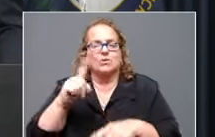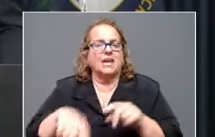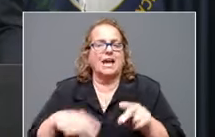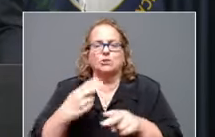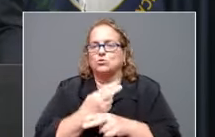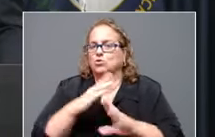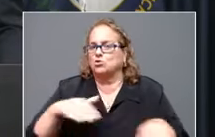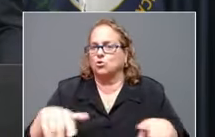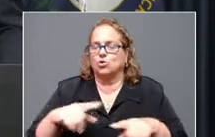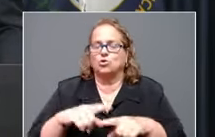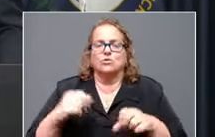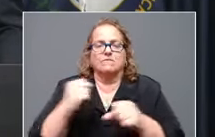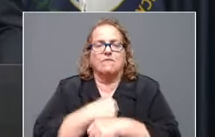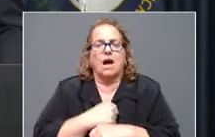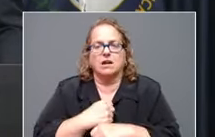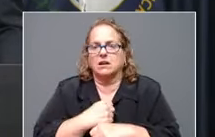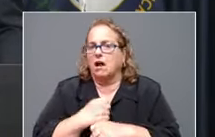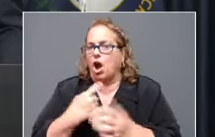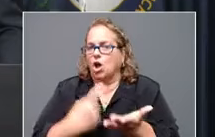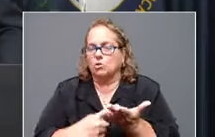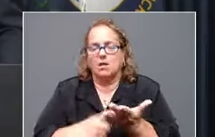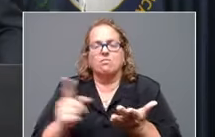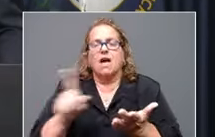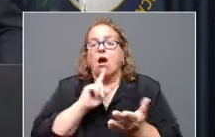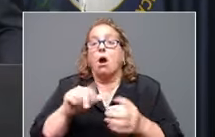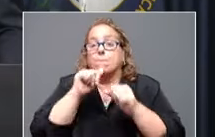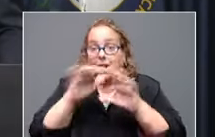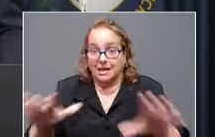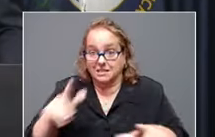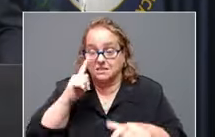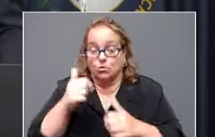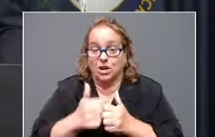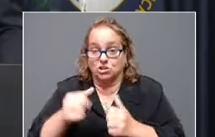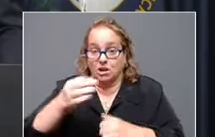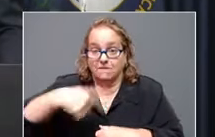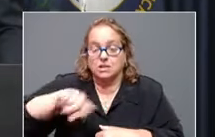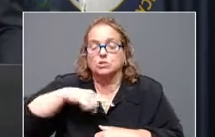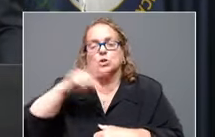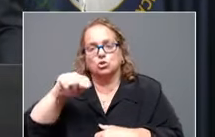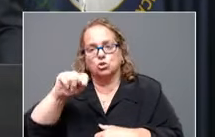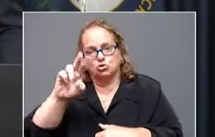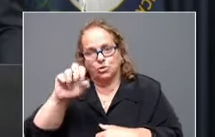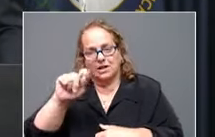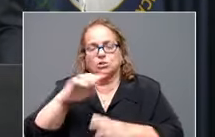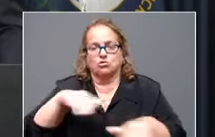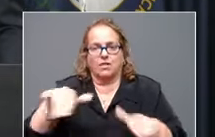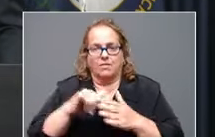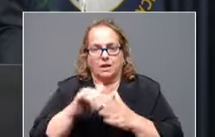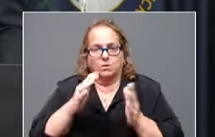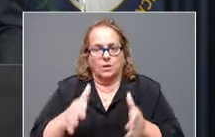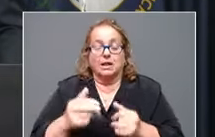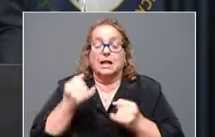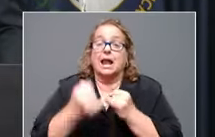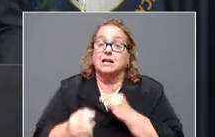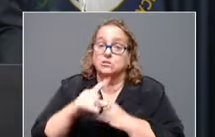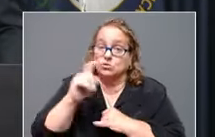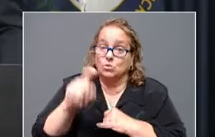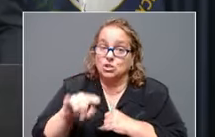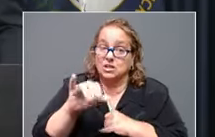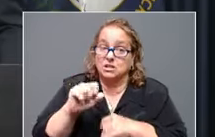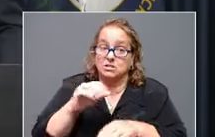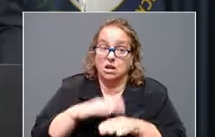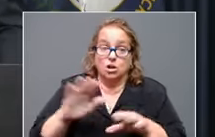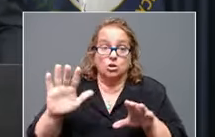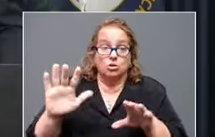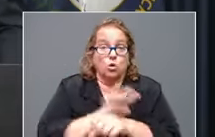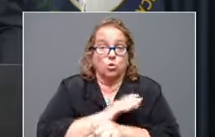special blessings and miracles given to each and every one of us, and we ought to treat them that way. All right, and the last question is on a totally different